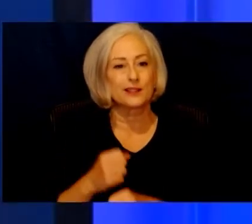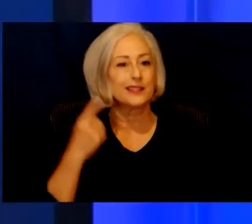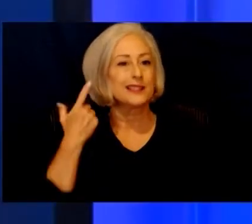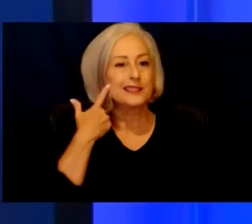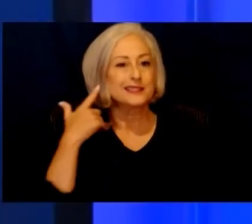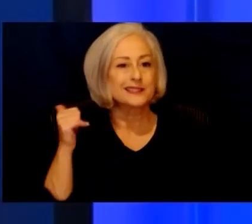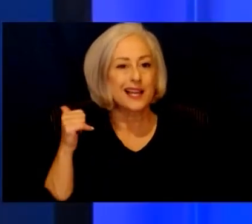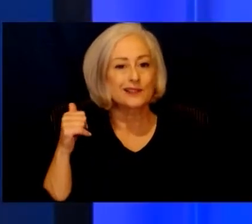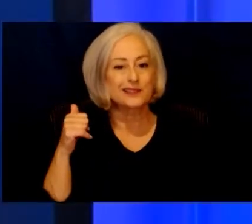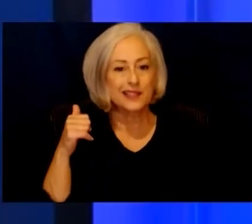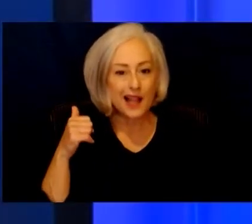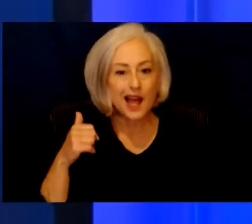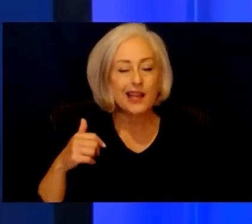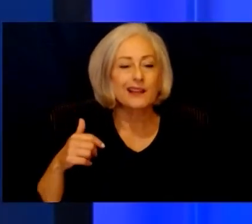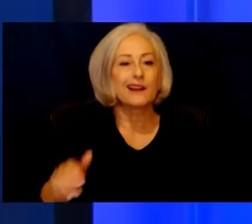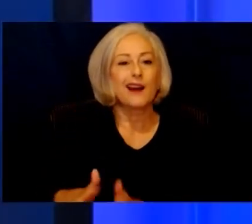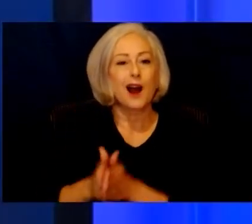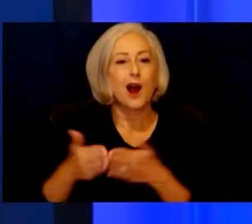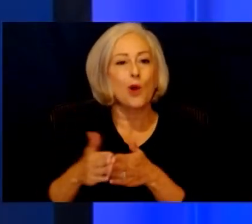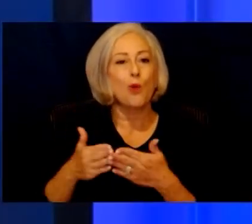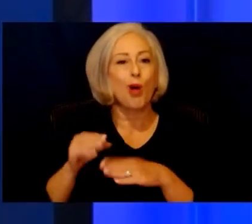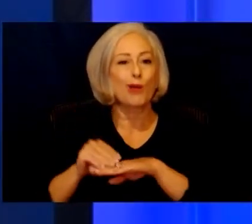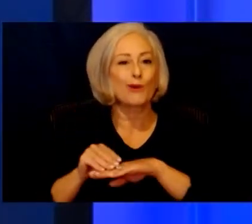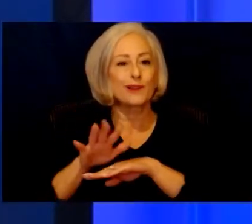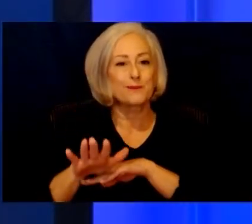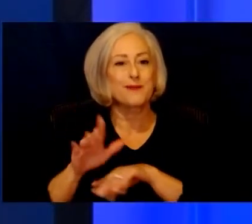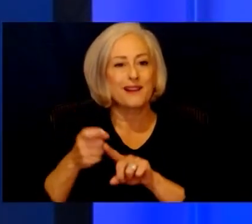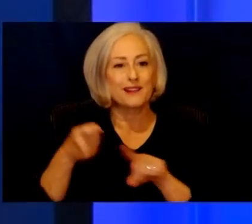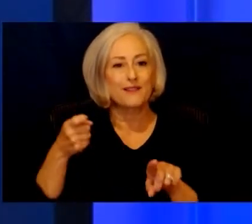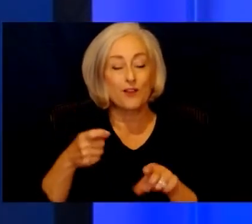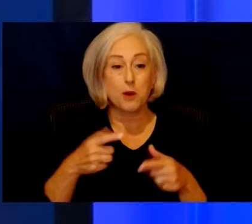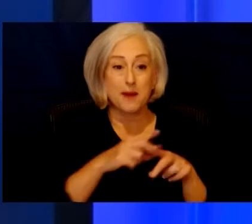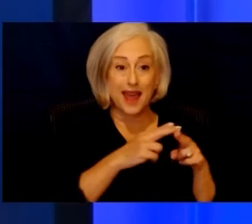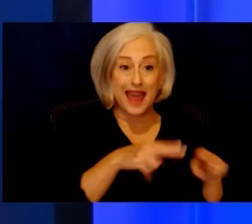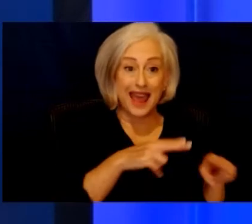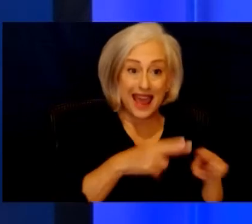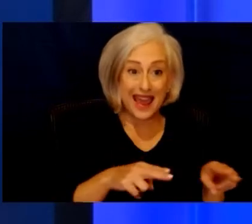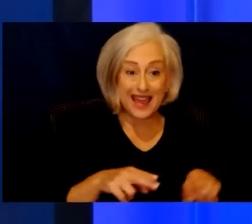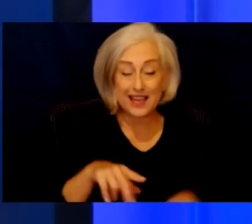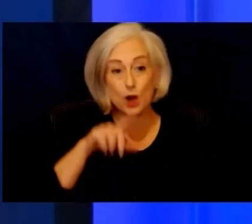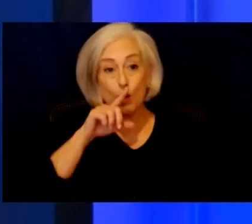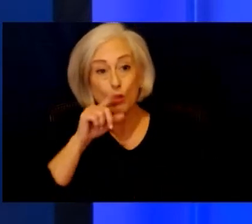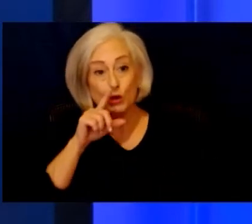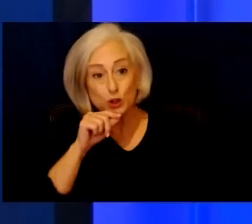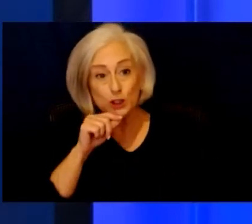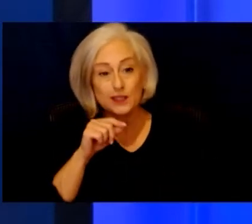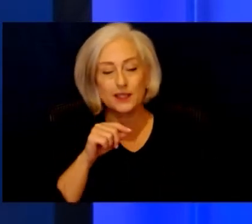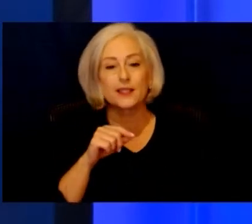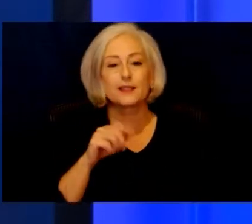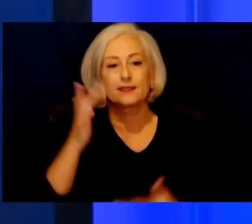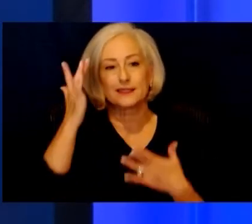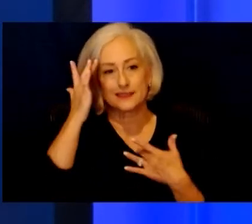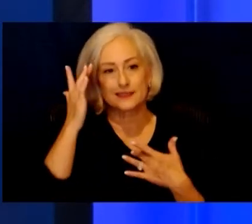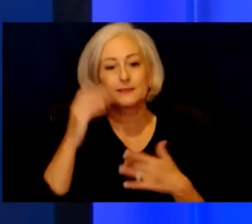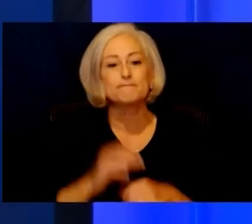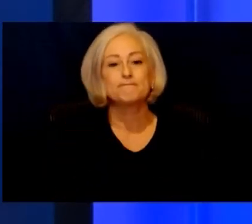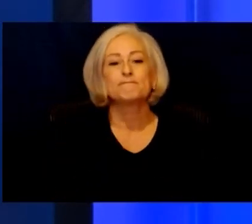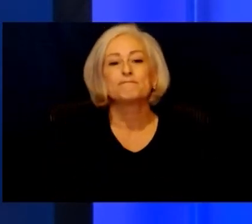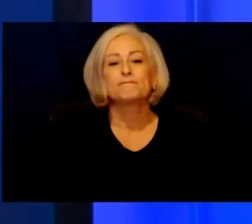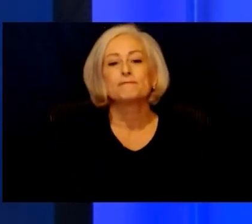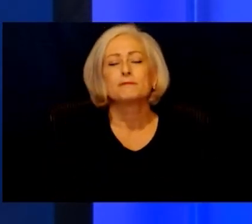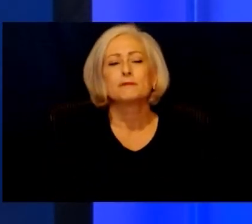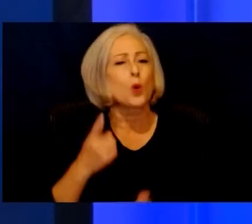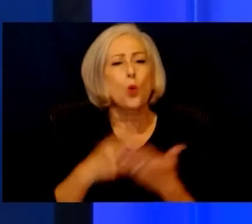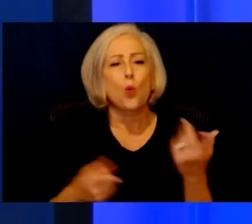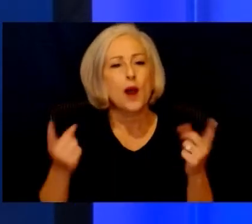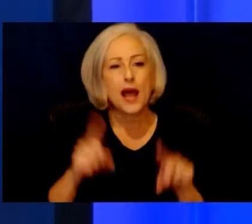prices, but we want to talk about what happens if you eat an infected bird or egg. A couple months ago, there was a reported